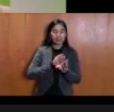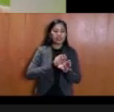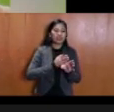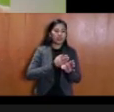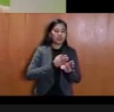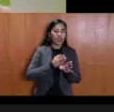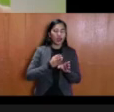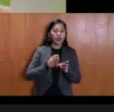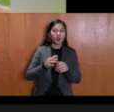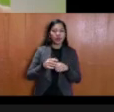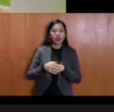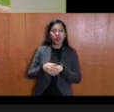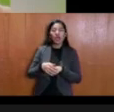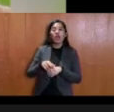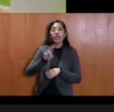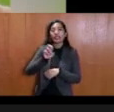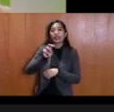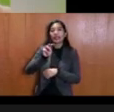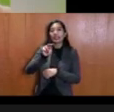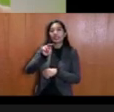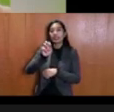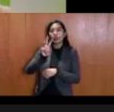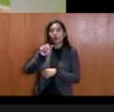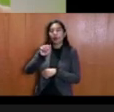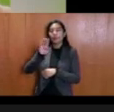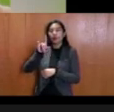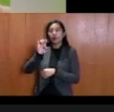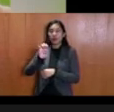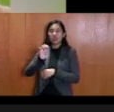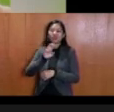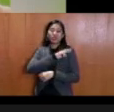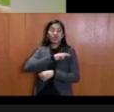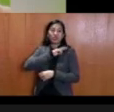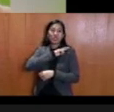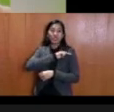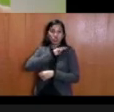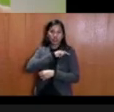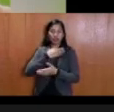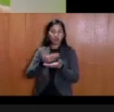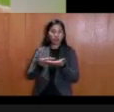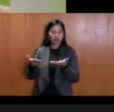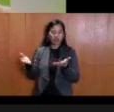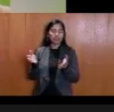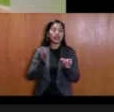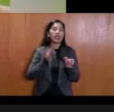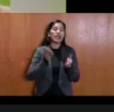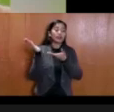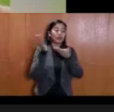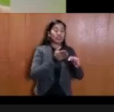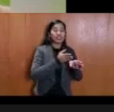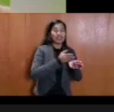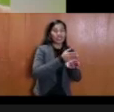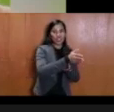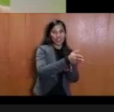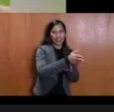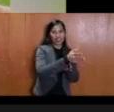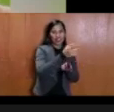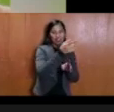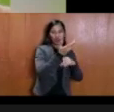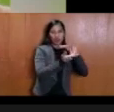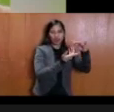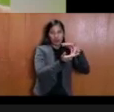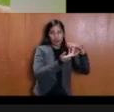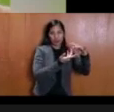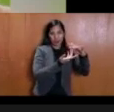customers and compete with service providers like Meralco? So we have an unhappy Meralco customer here, but go